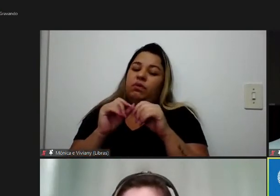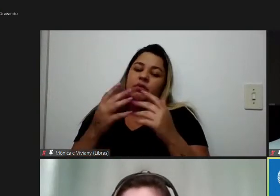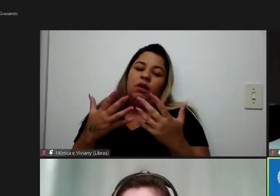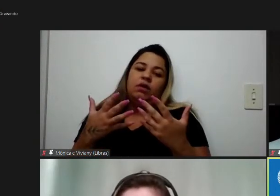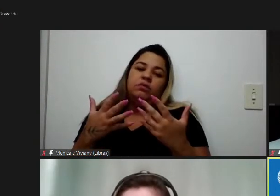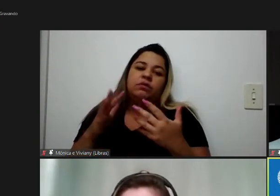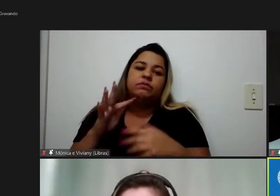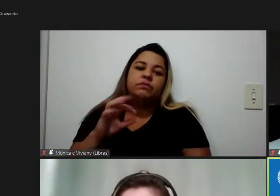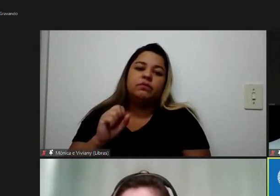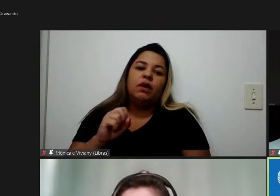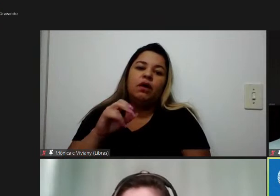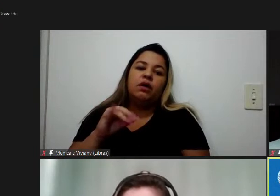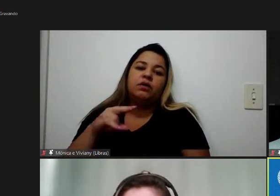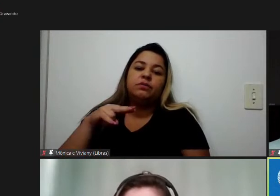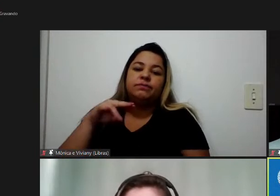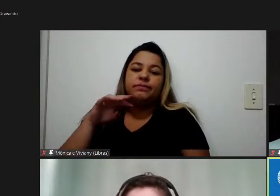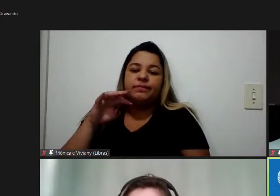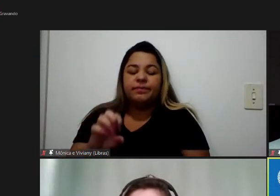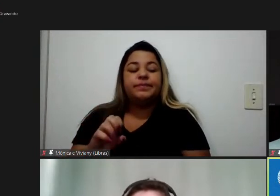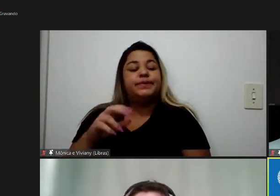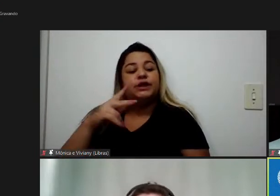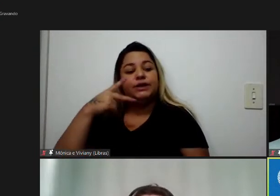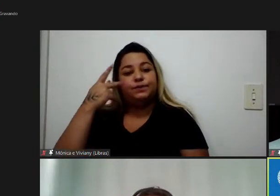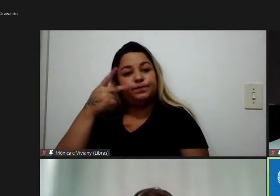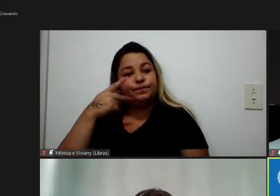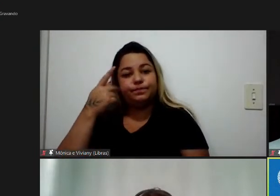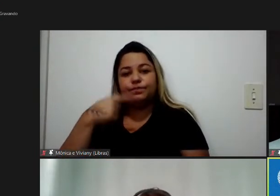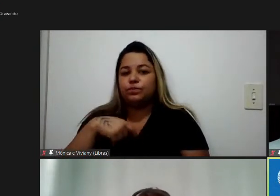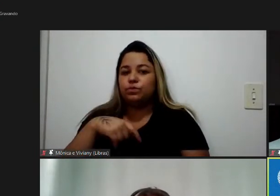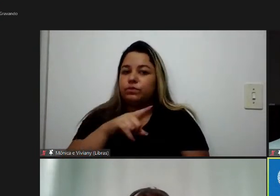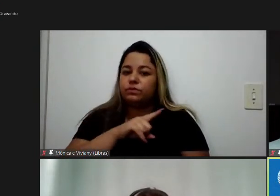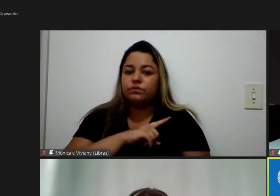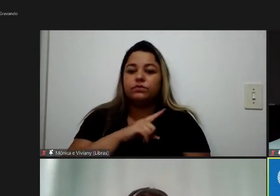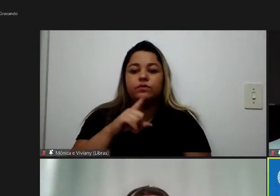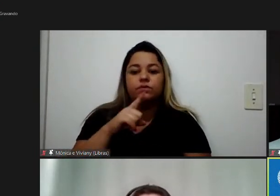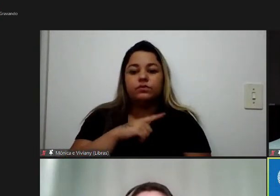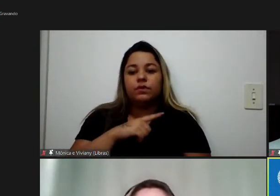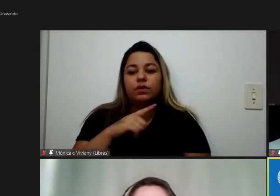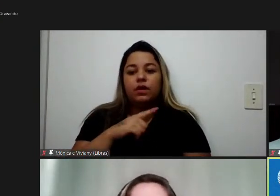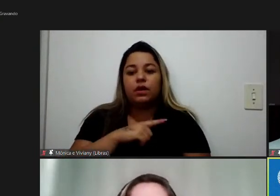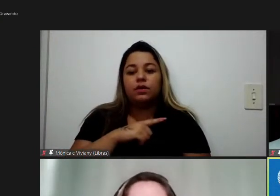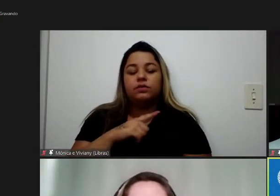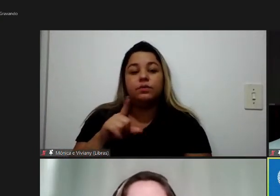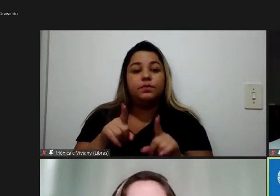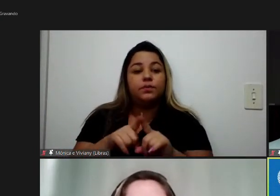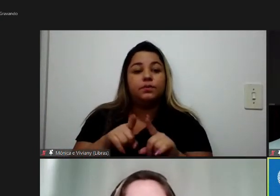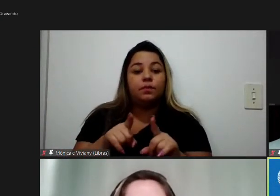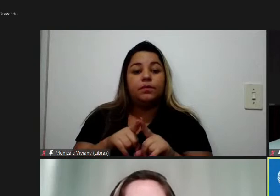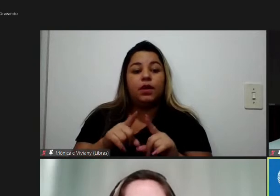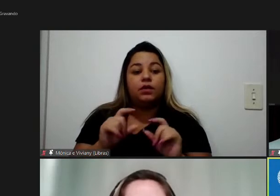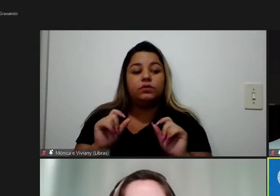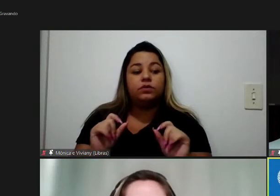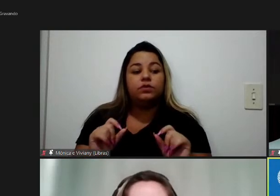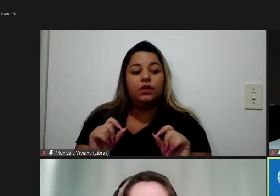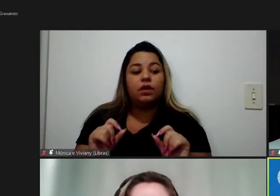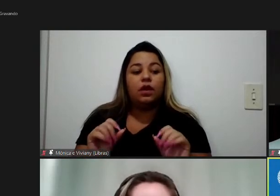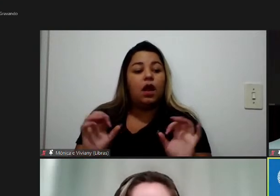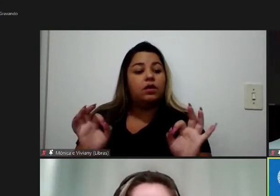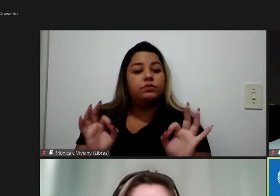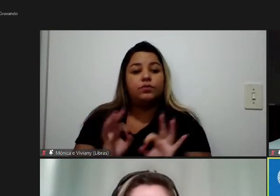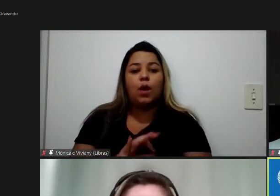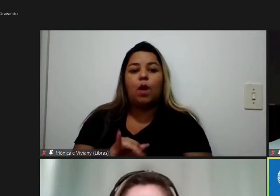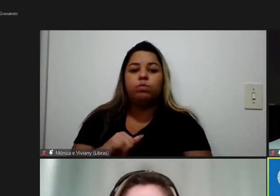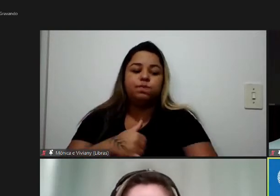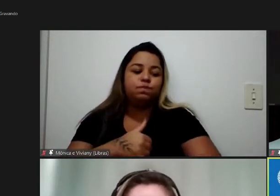still we have not been able to turn down the epidemic of obesity. So we need to do more, and